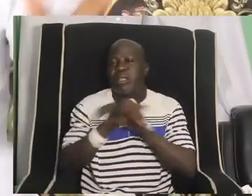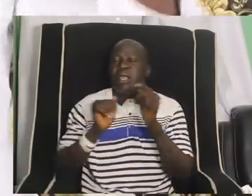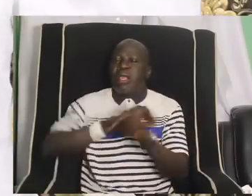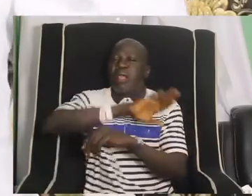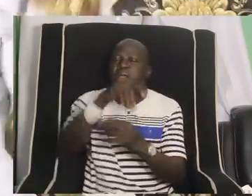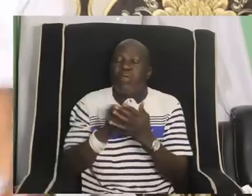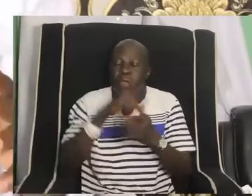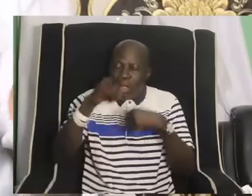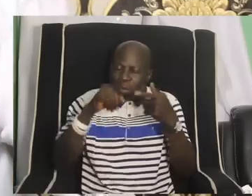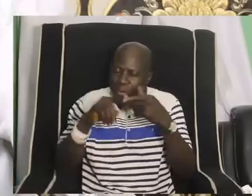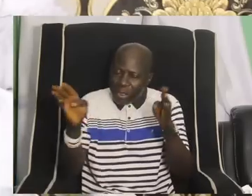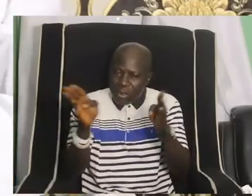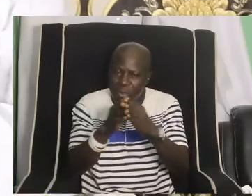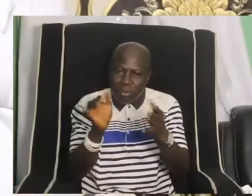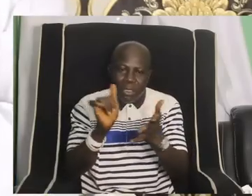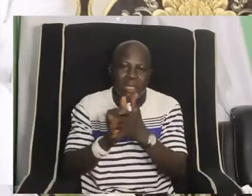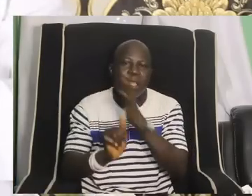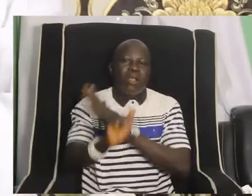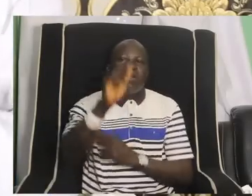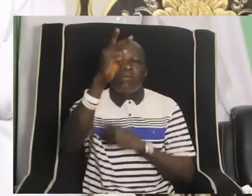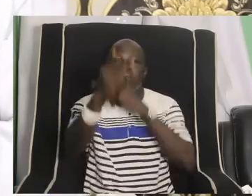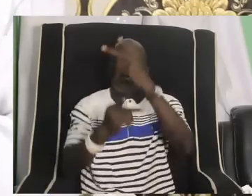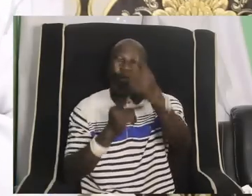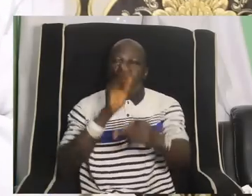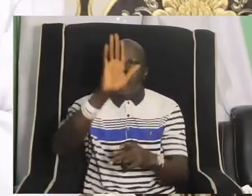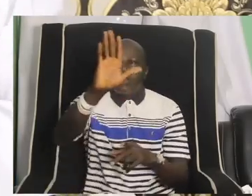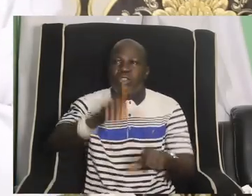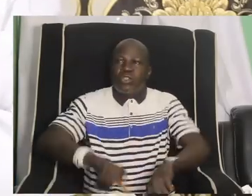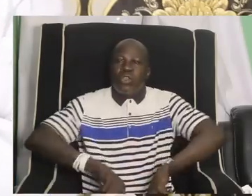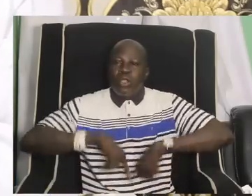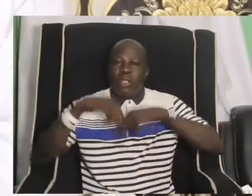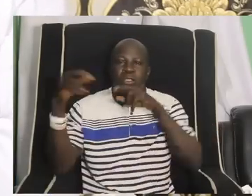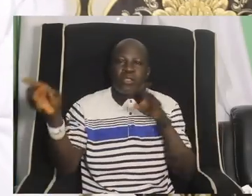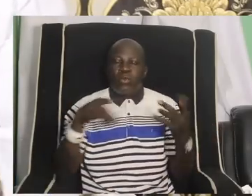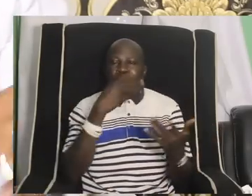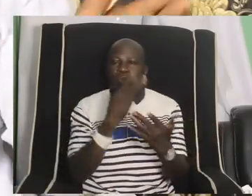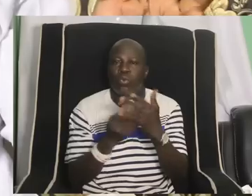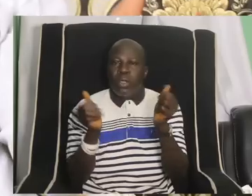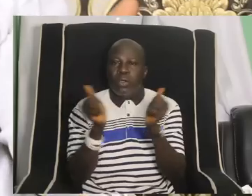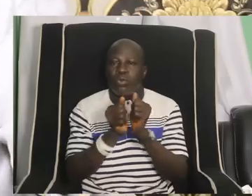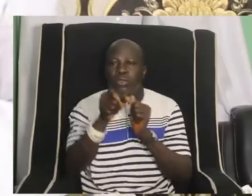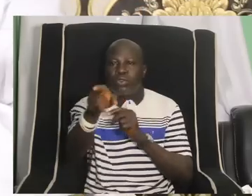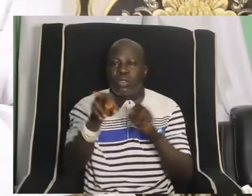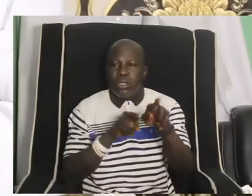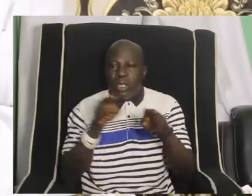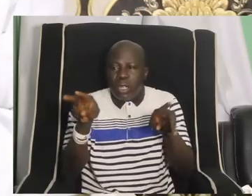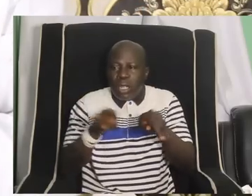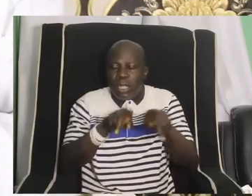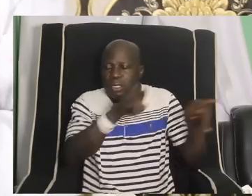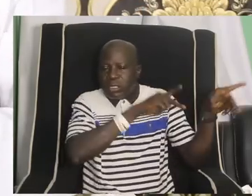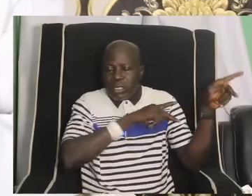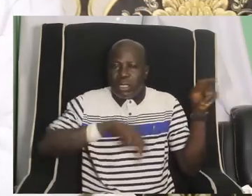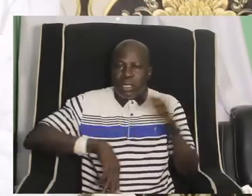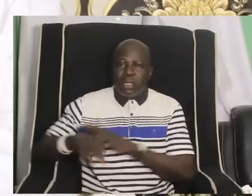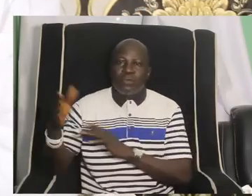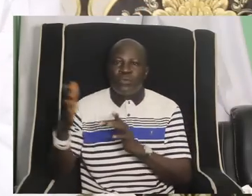That will give me total rest. You will miss that. God will visit your life. It is well with you. You reign as king.